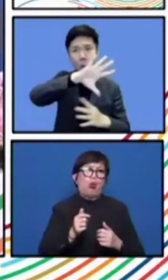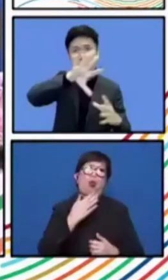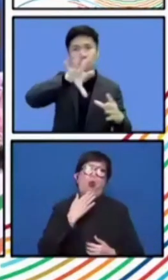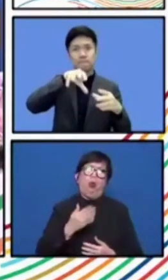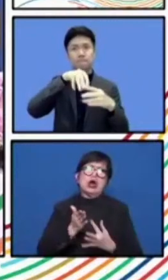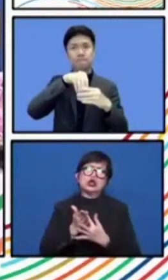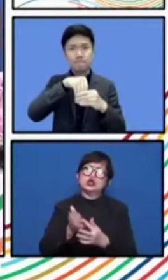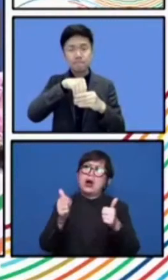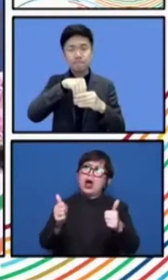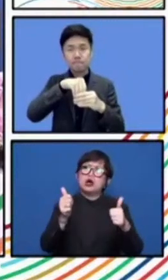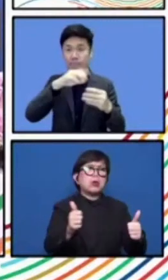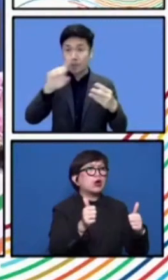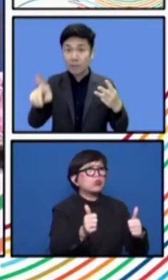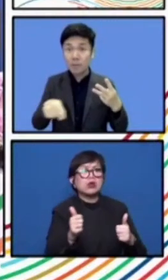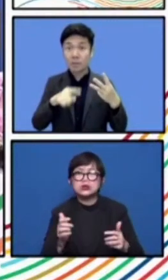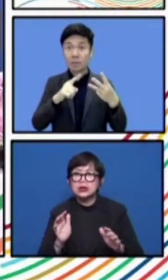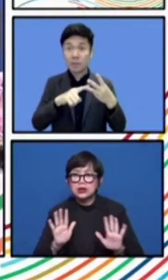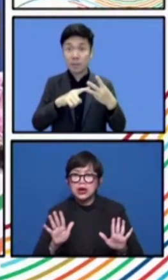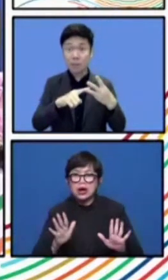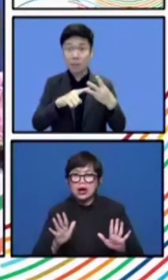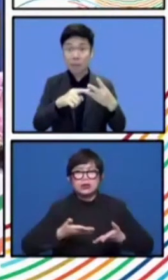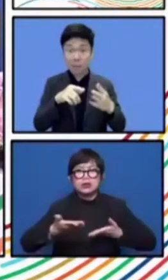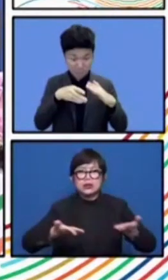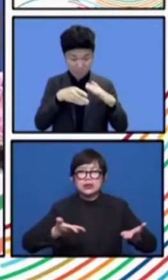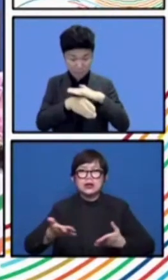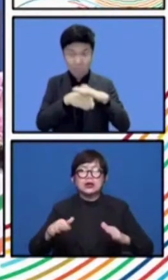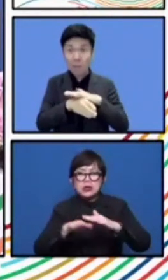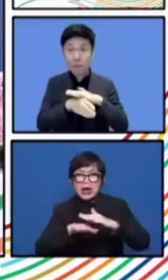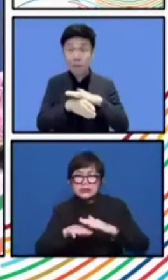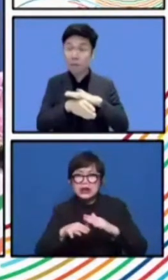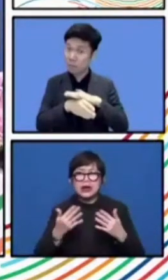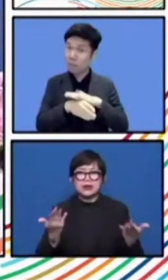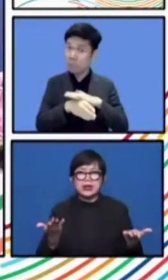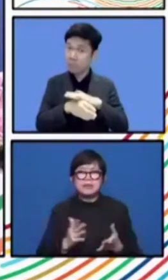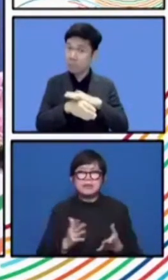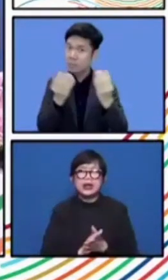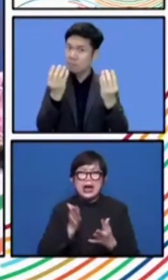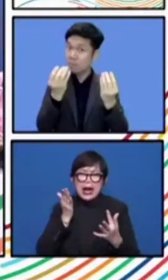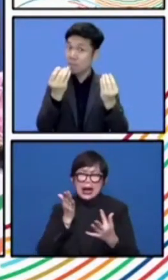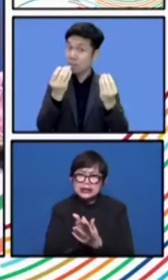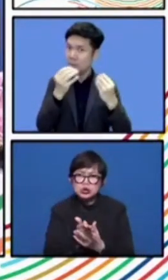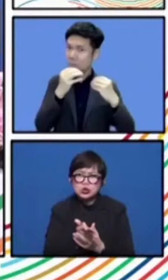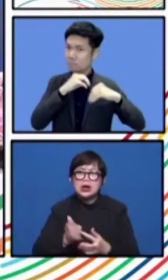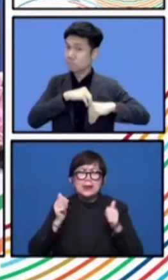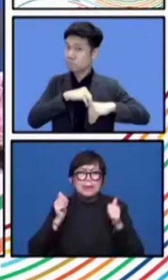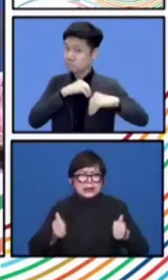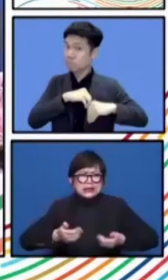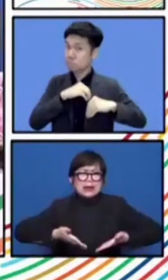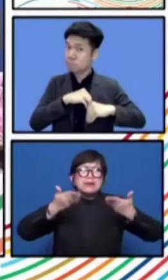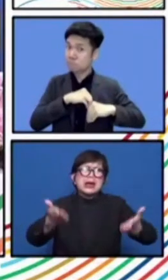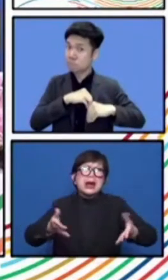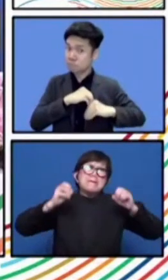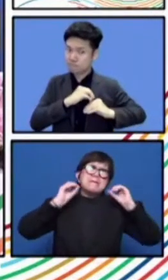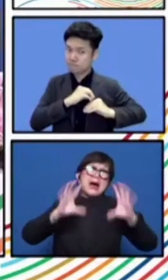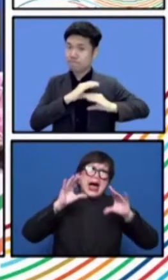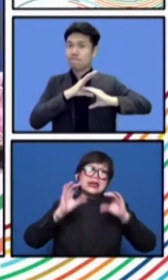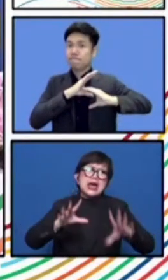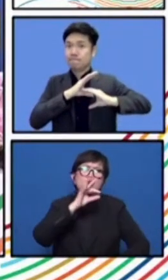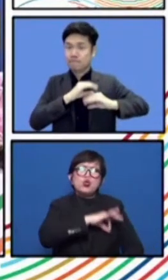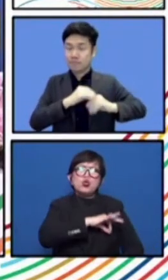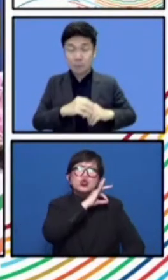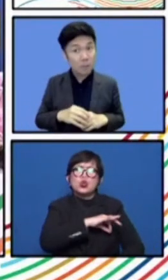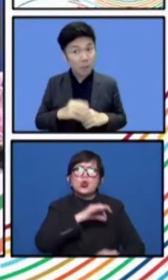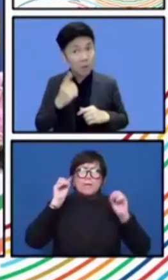to a lot of money making a lot of profits so accessibility through public